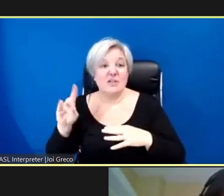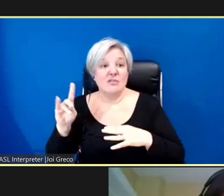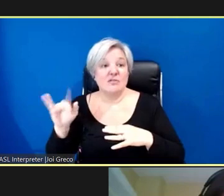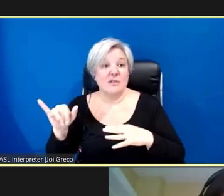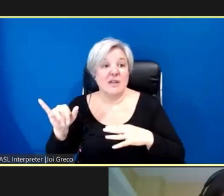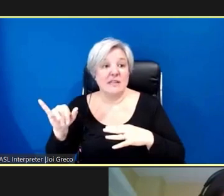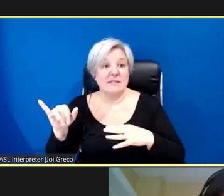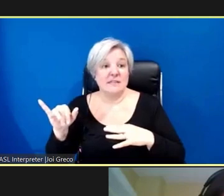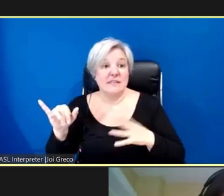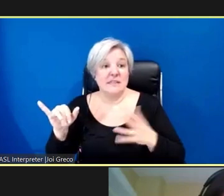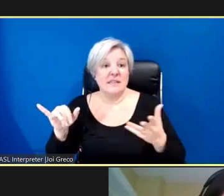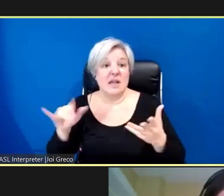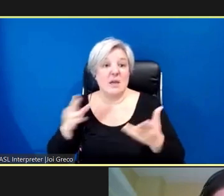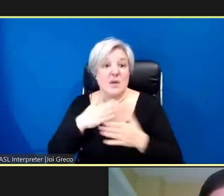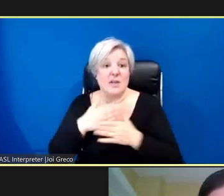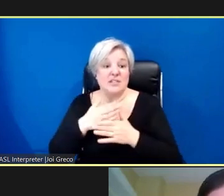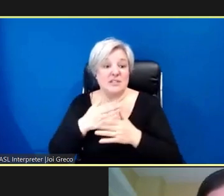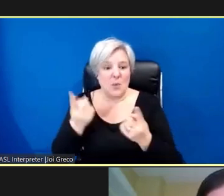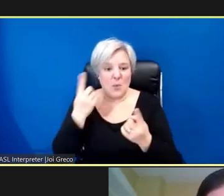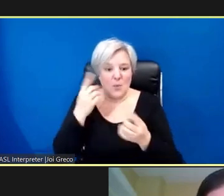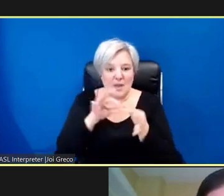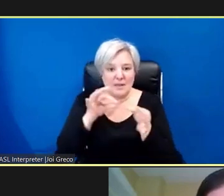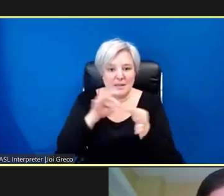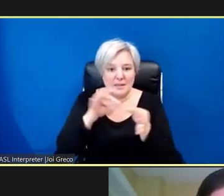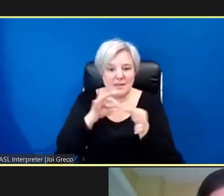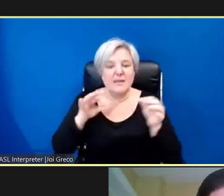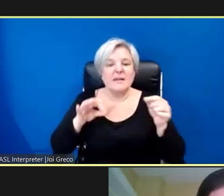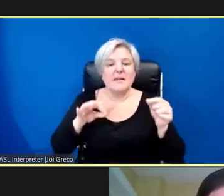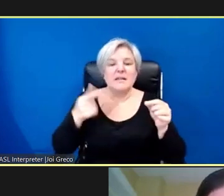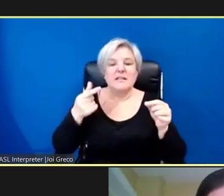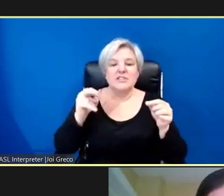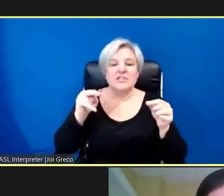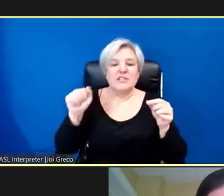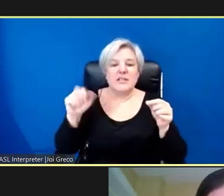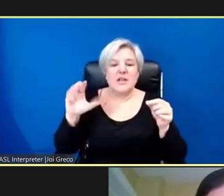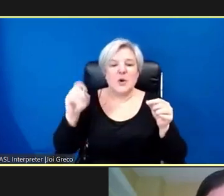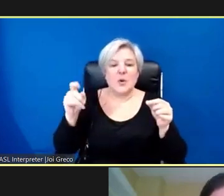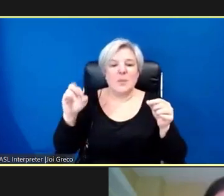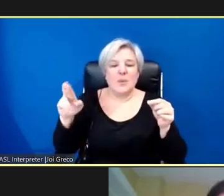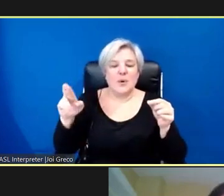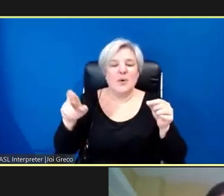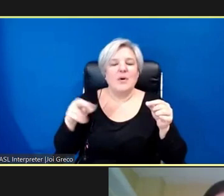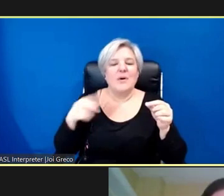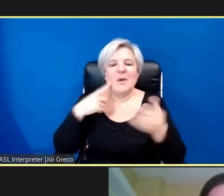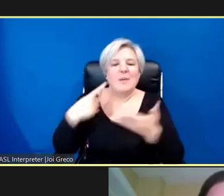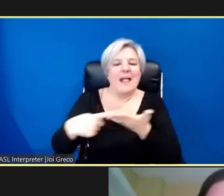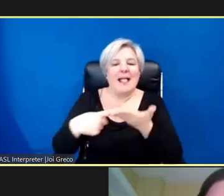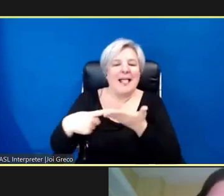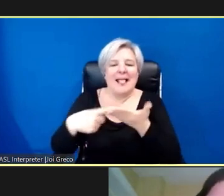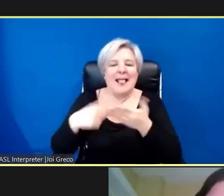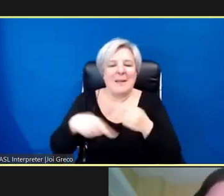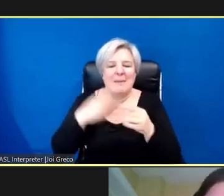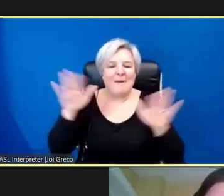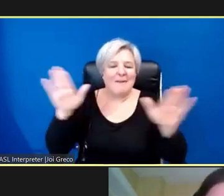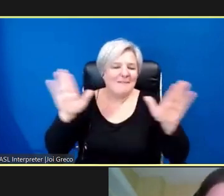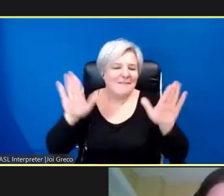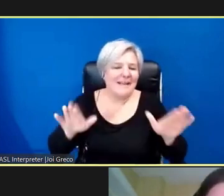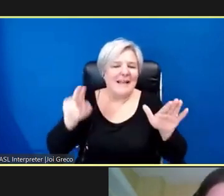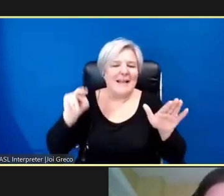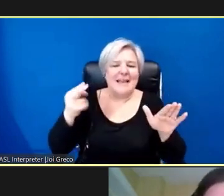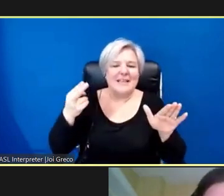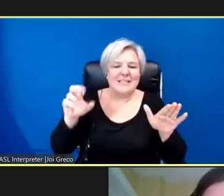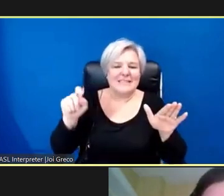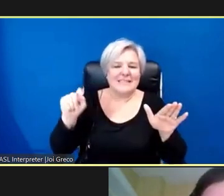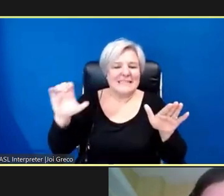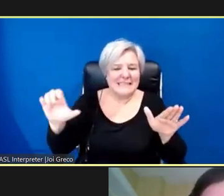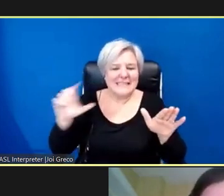I'd love to share with you the comment that came through chat from Gina Cooper. We've been shouting about the fantastic NHSTC